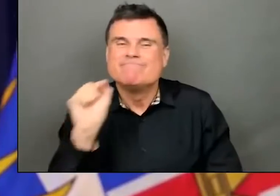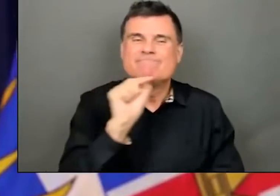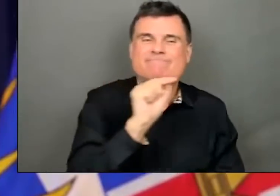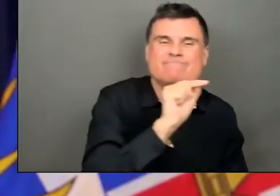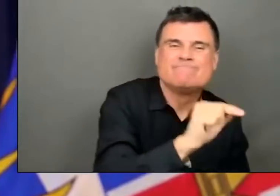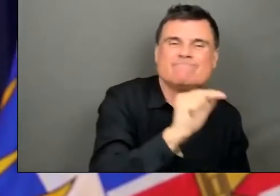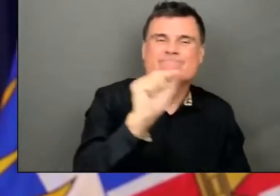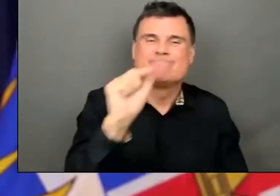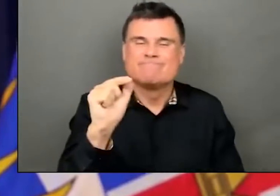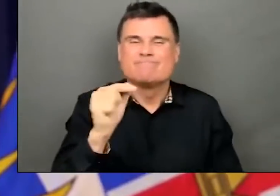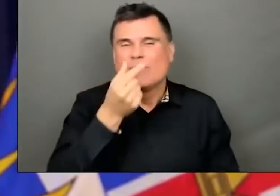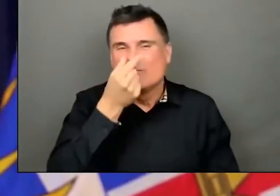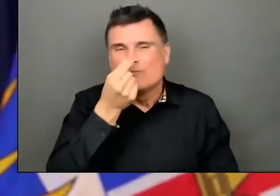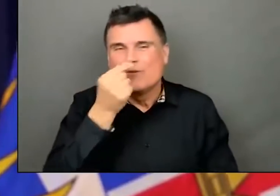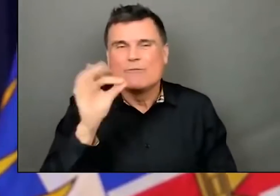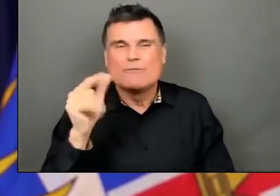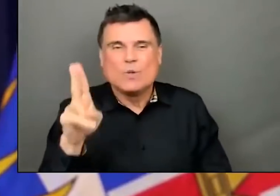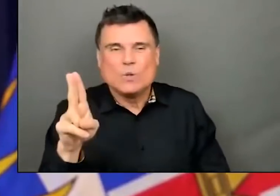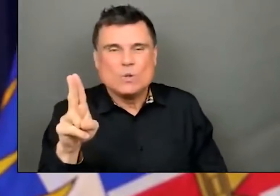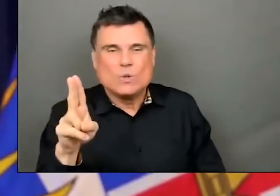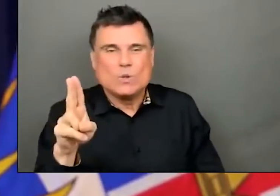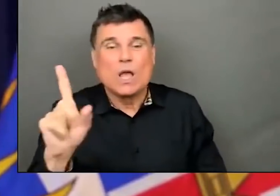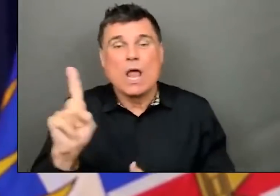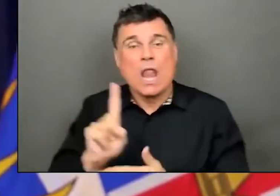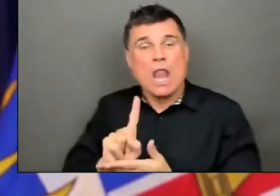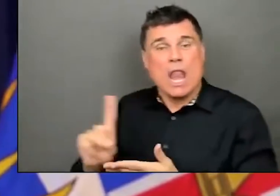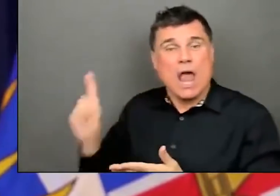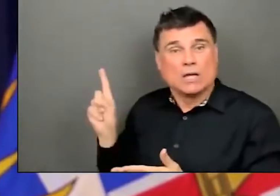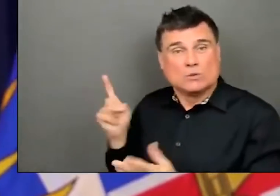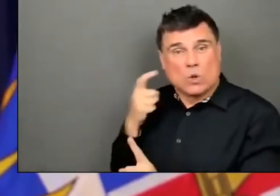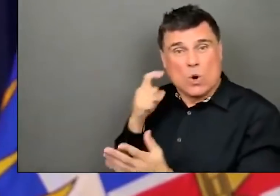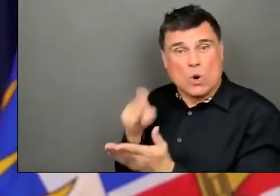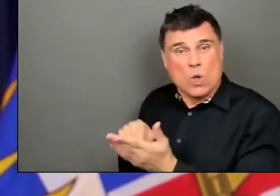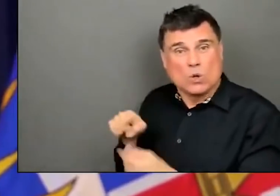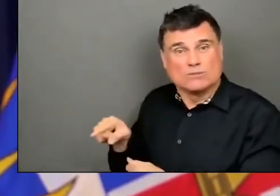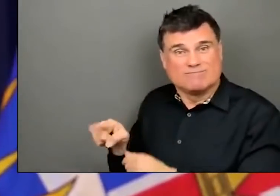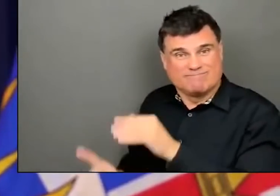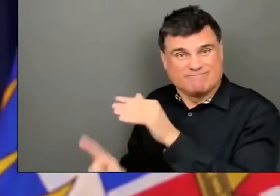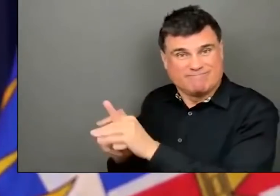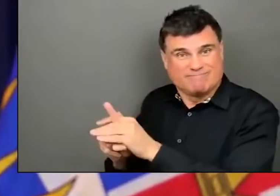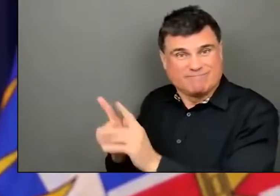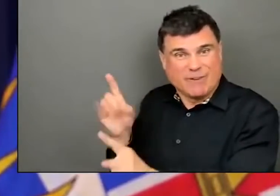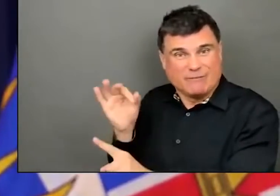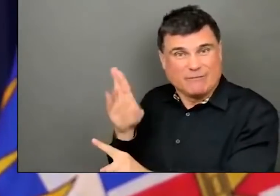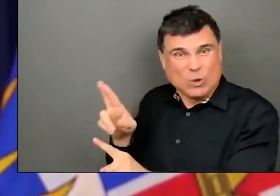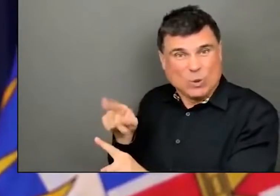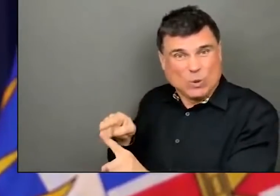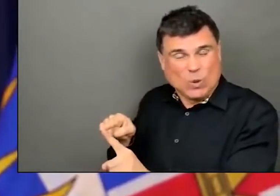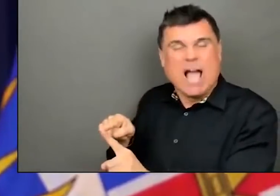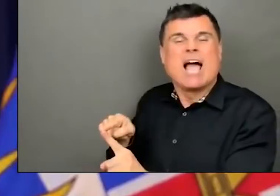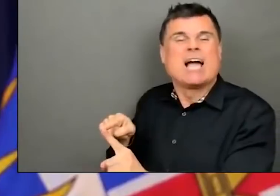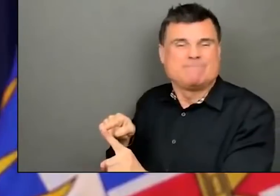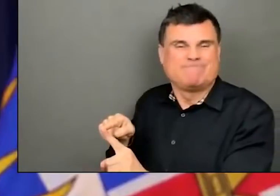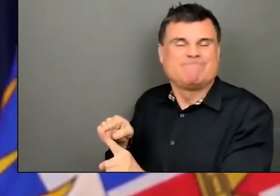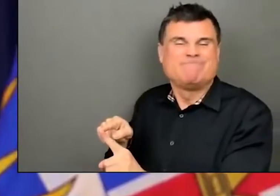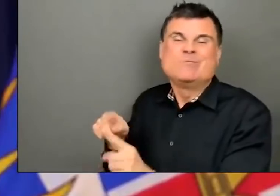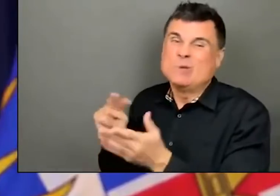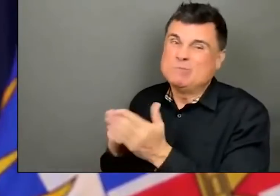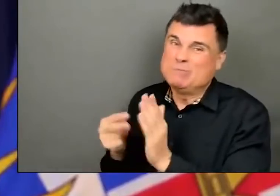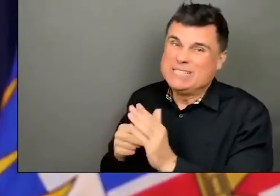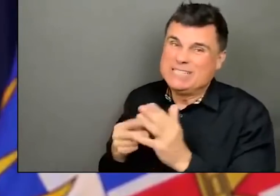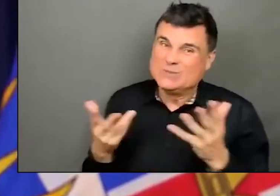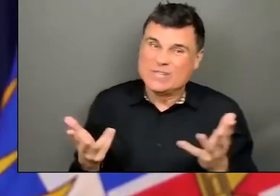first confirmations of influenza A here in BC. So this just reminds us how important it is